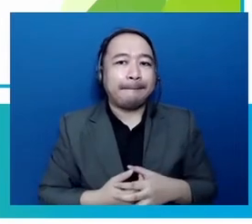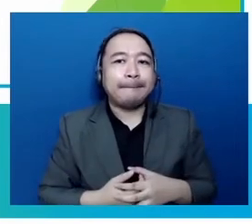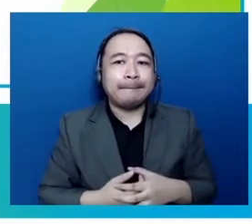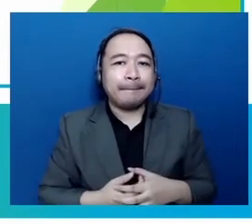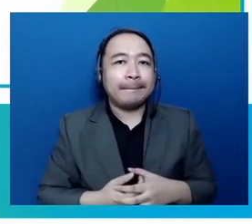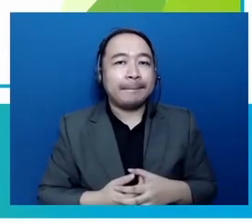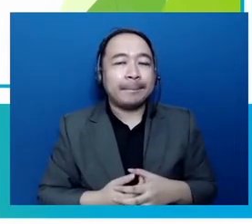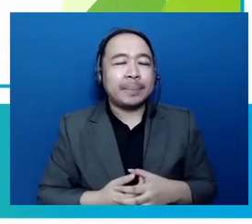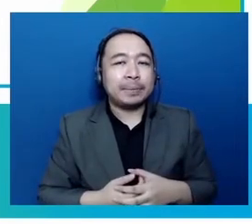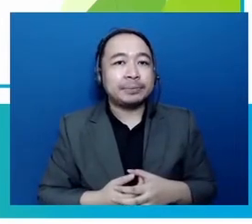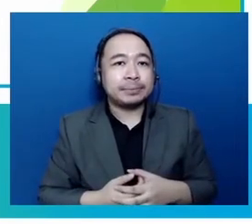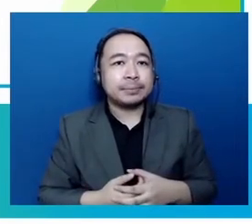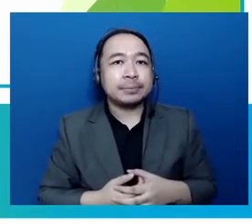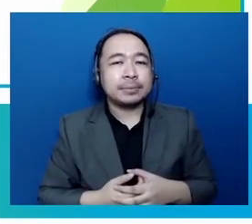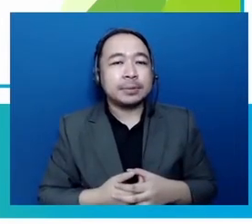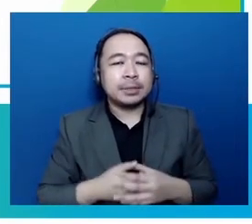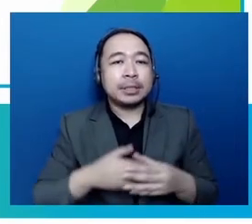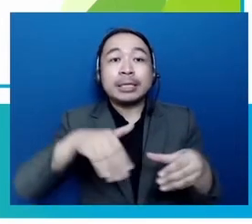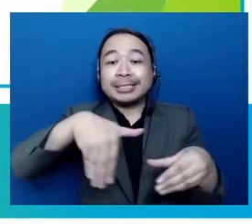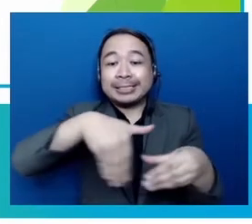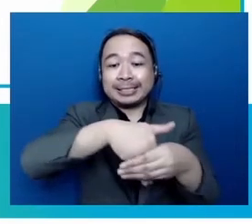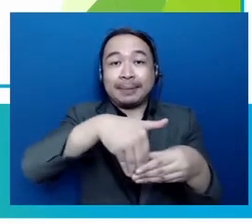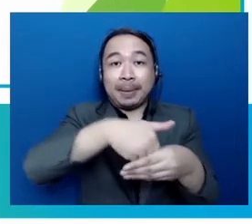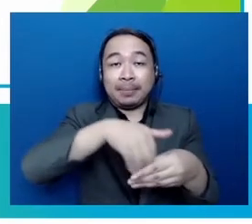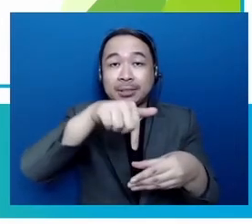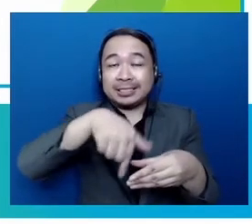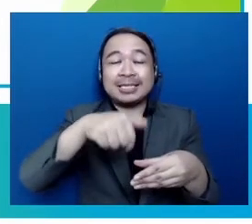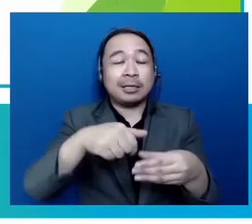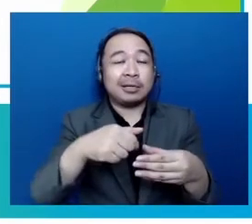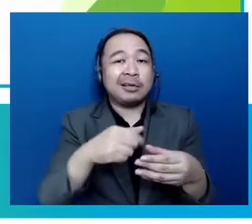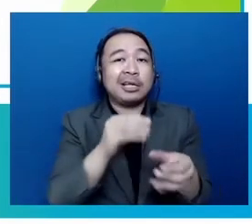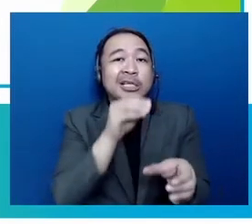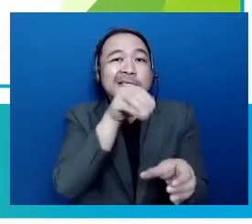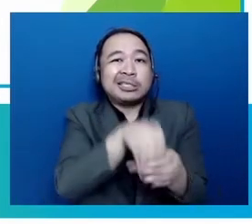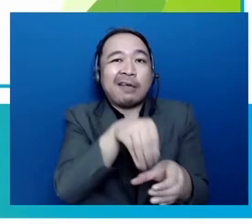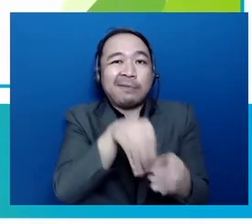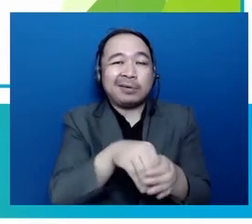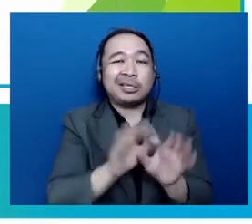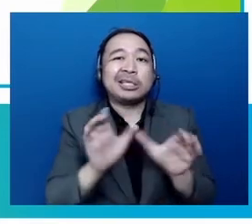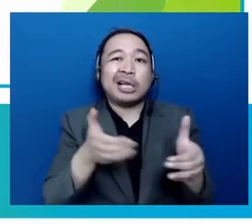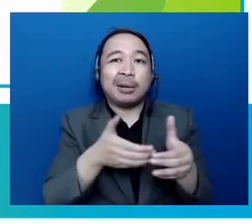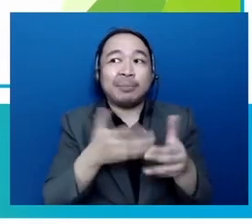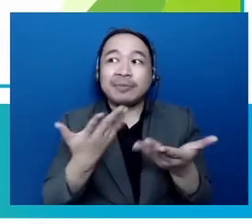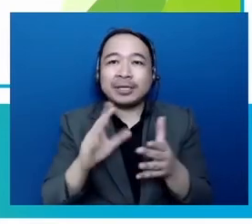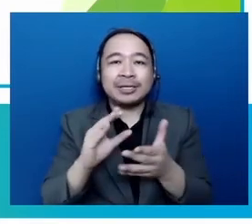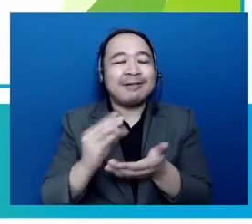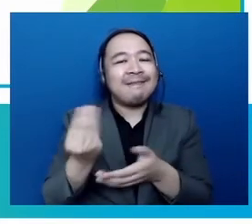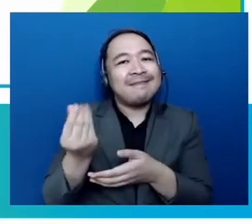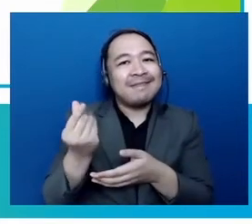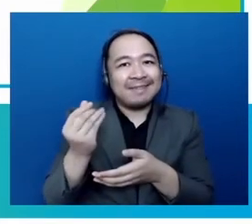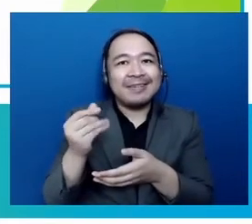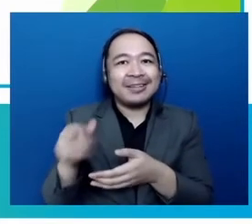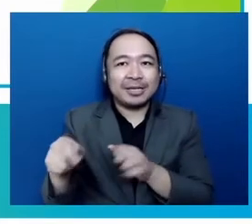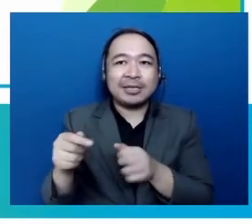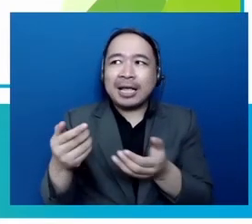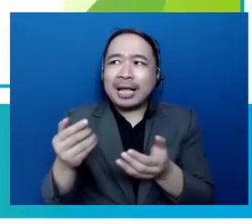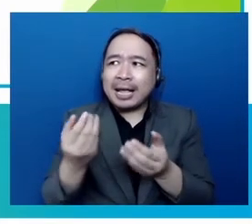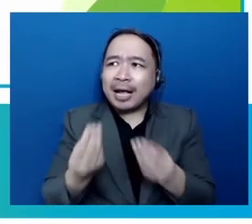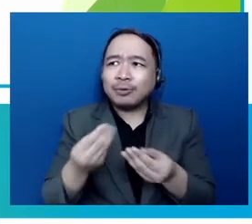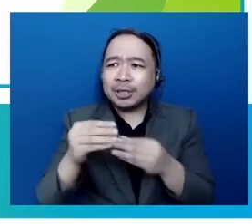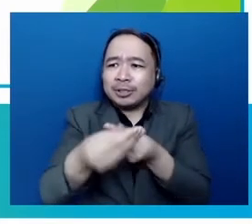Members of savings club took up casual payment at the KFPL due to low cash flow at the